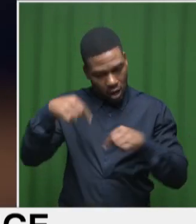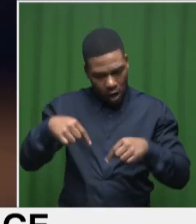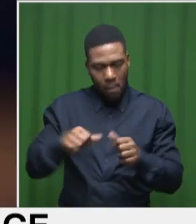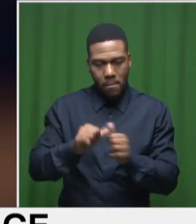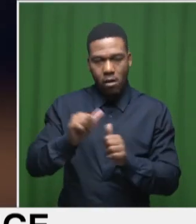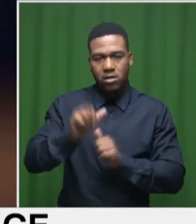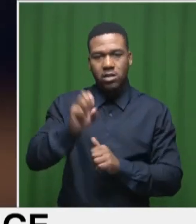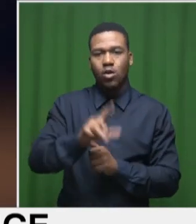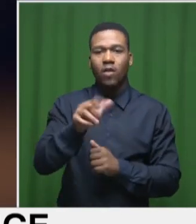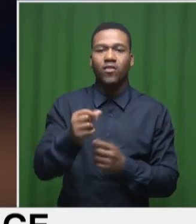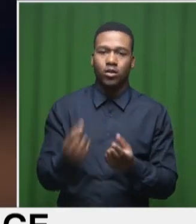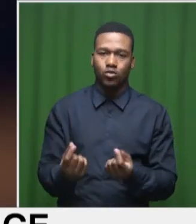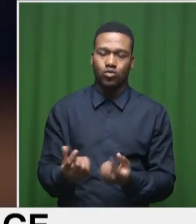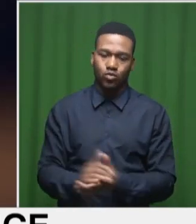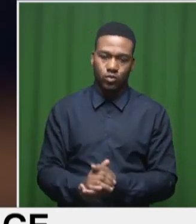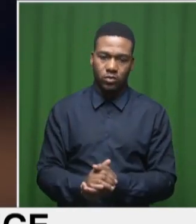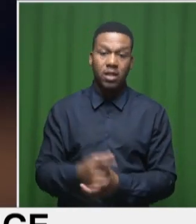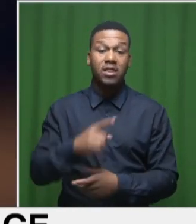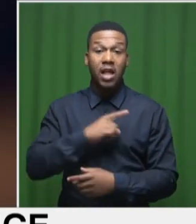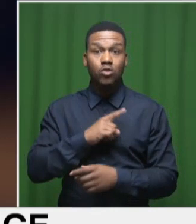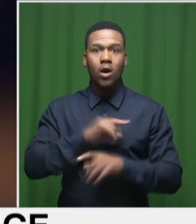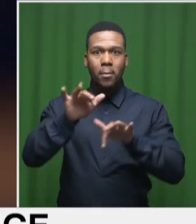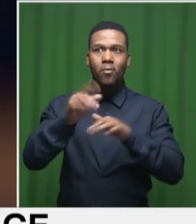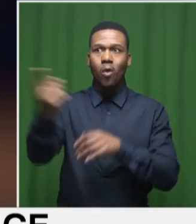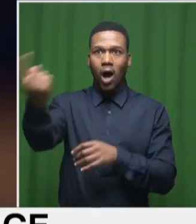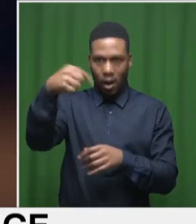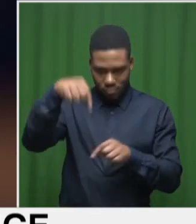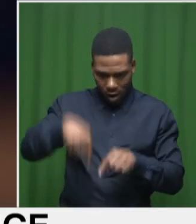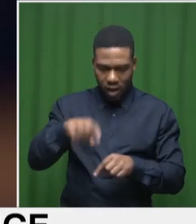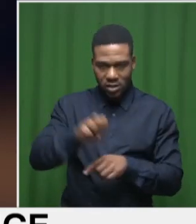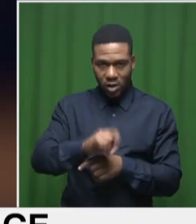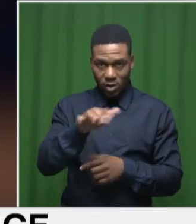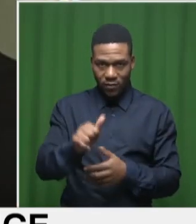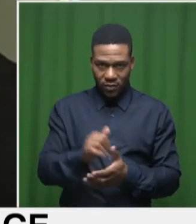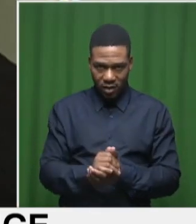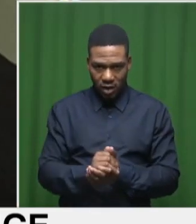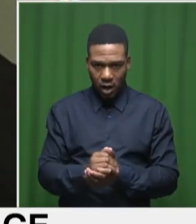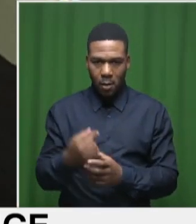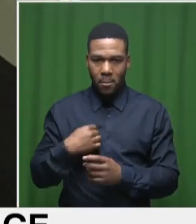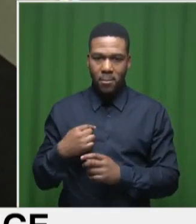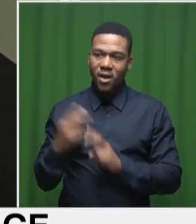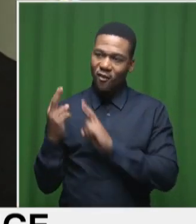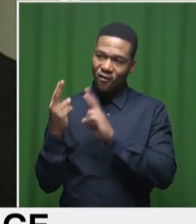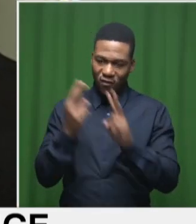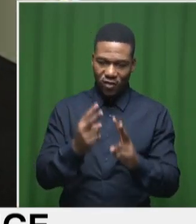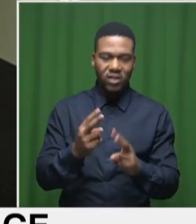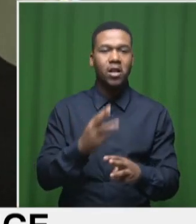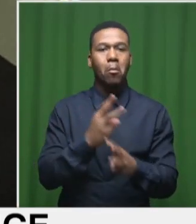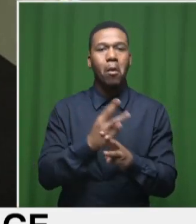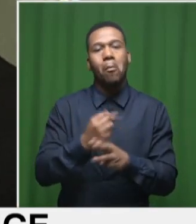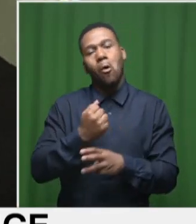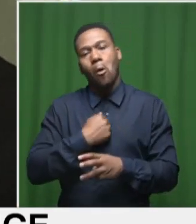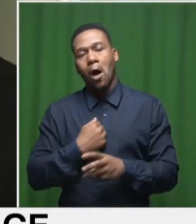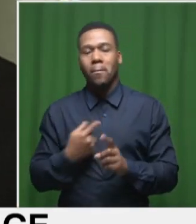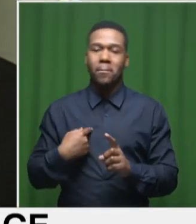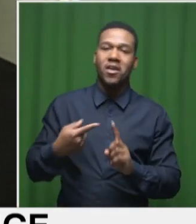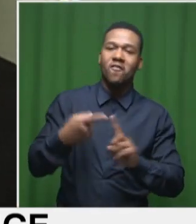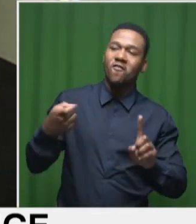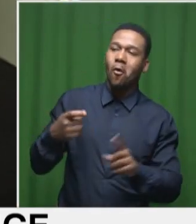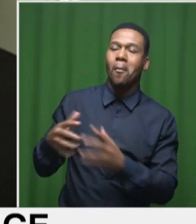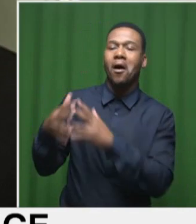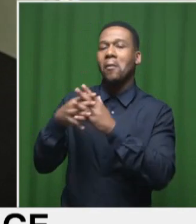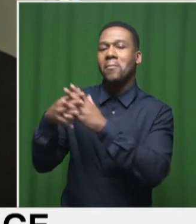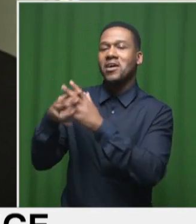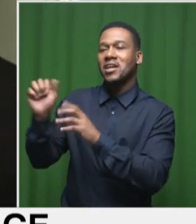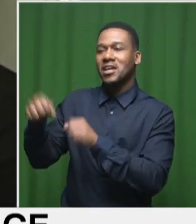have a lot of patients who actually come here for the treatments. They'll say, look, I was coming to visit my mum, but I live in the US or Dubai or London,